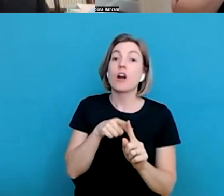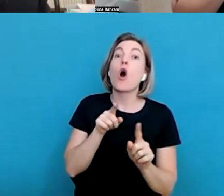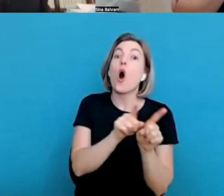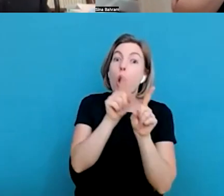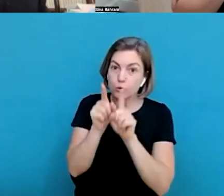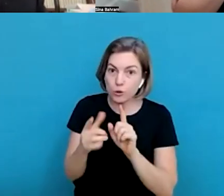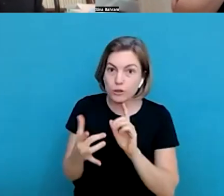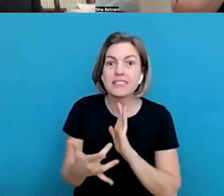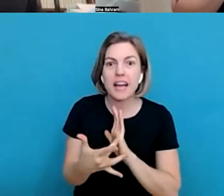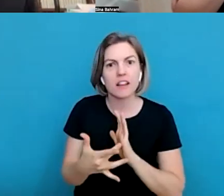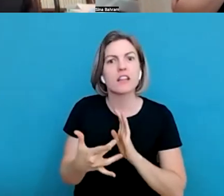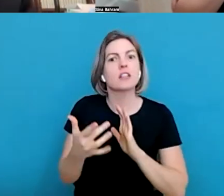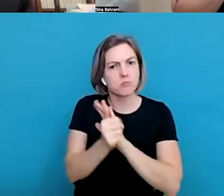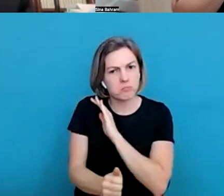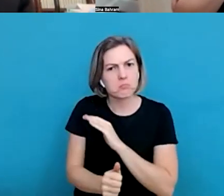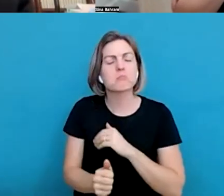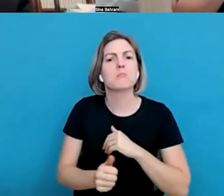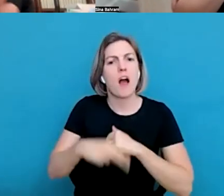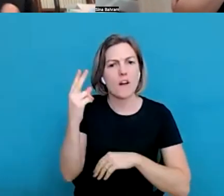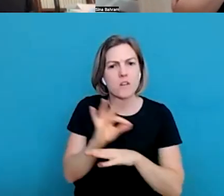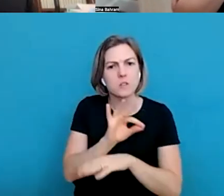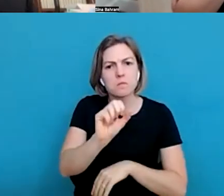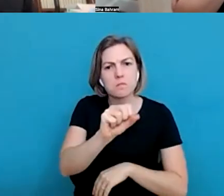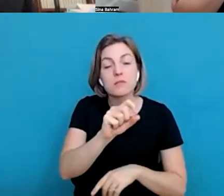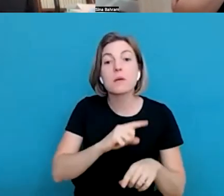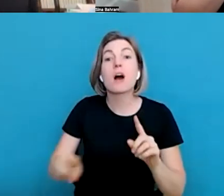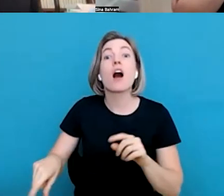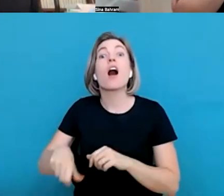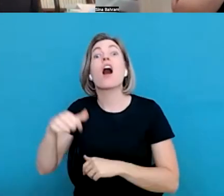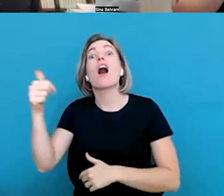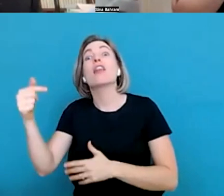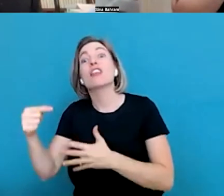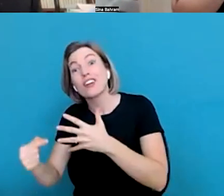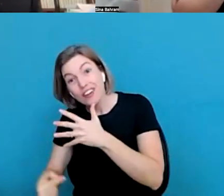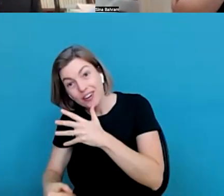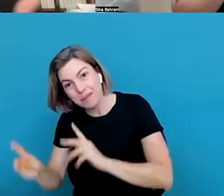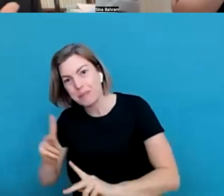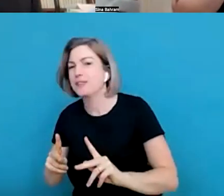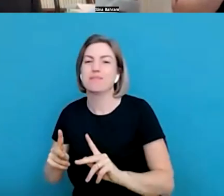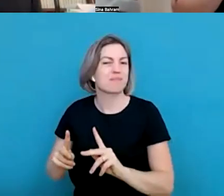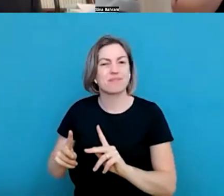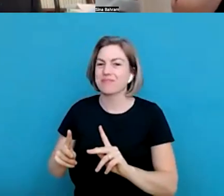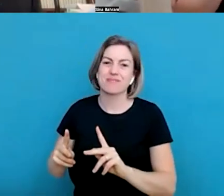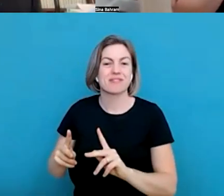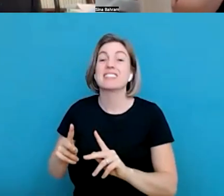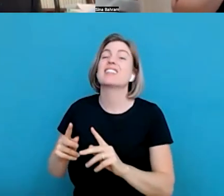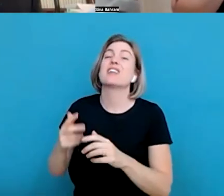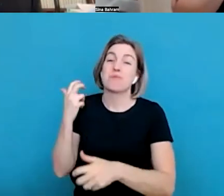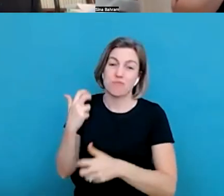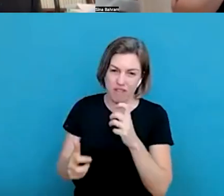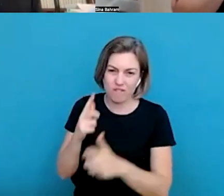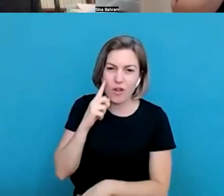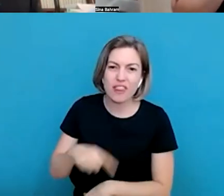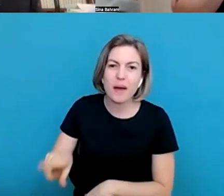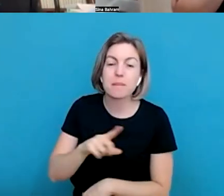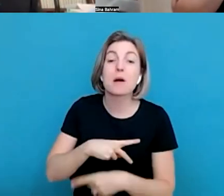technically oriented and high functioning. But there's all of the rest of the population. And this is a problem. Product